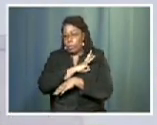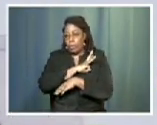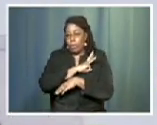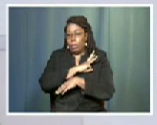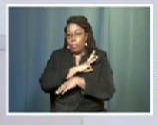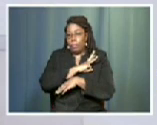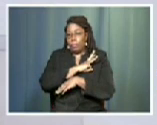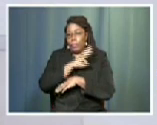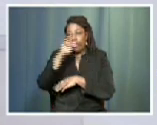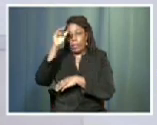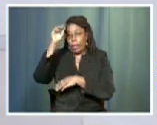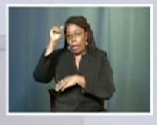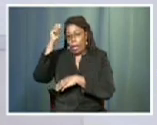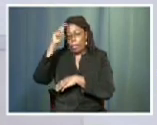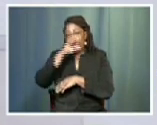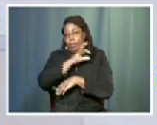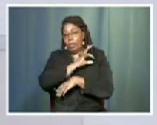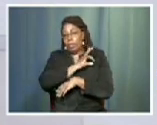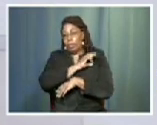Arthur Folks,